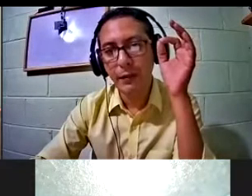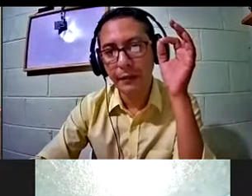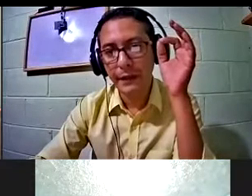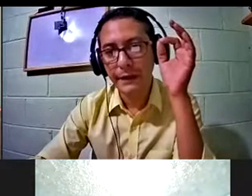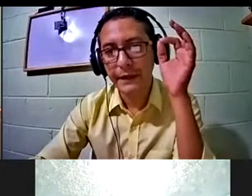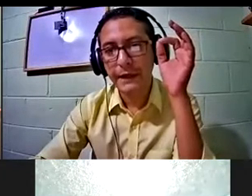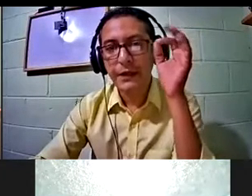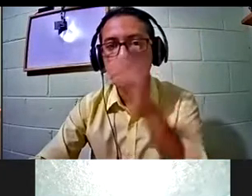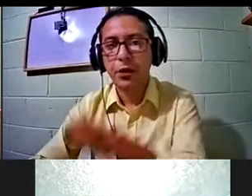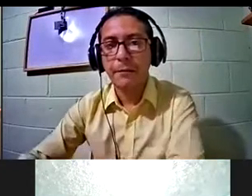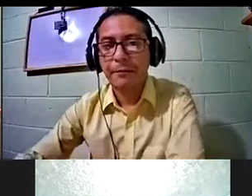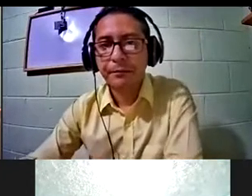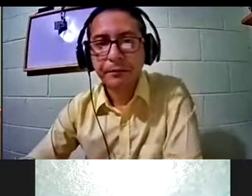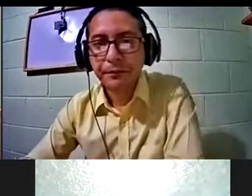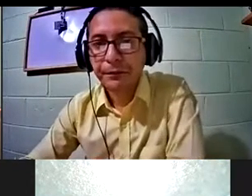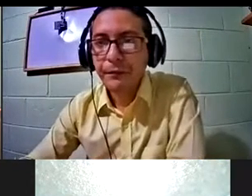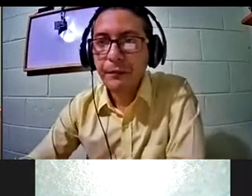the Workplace. So,